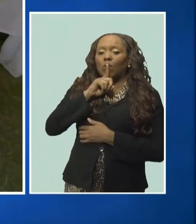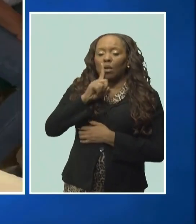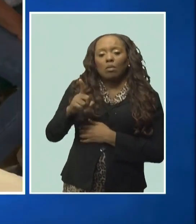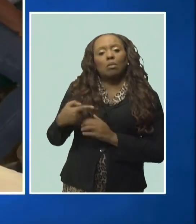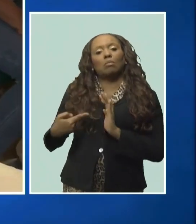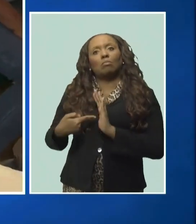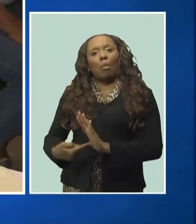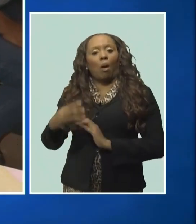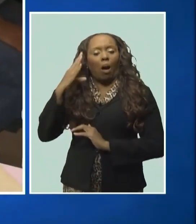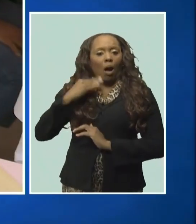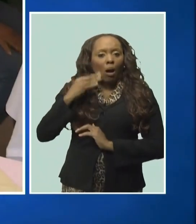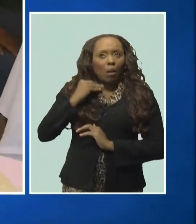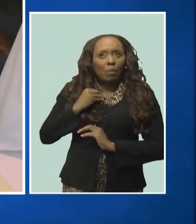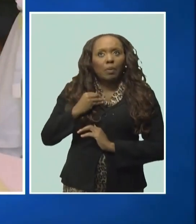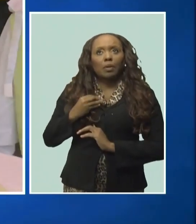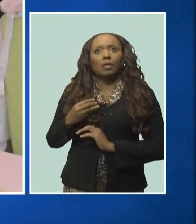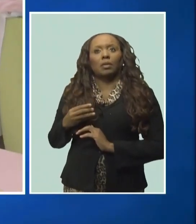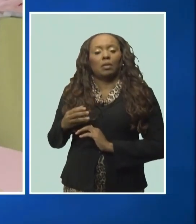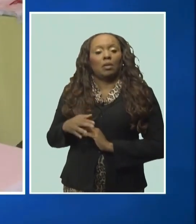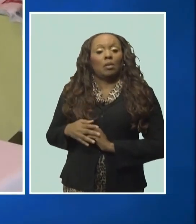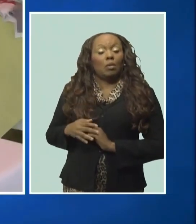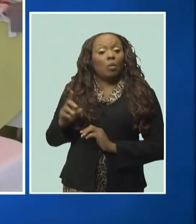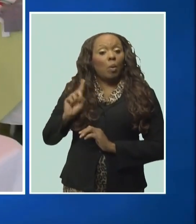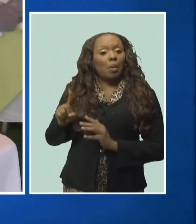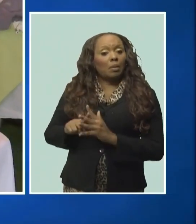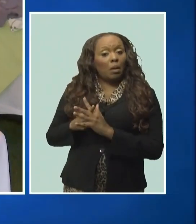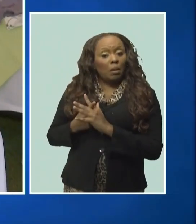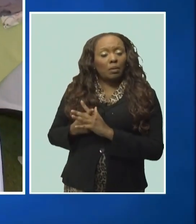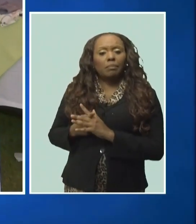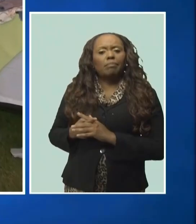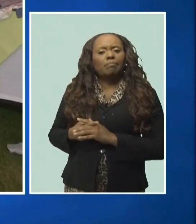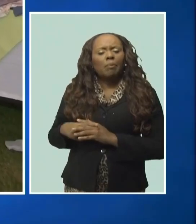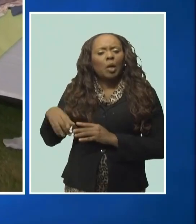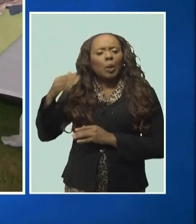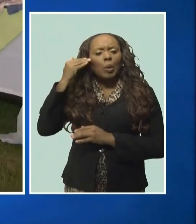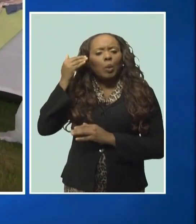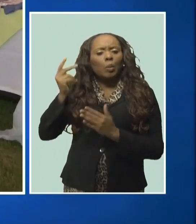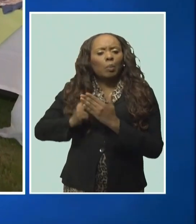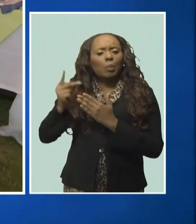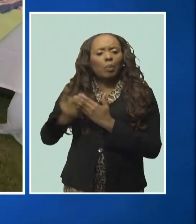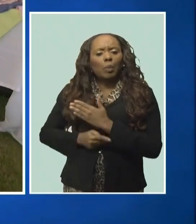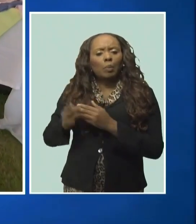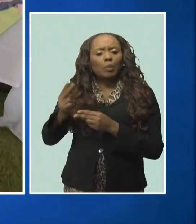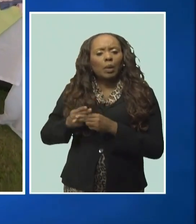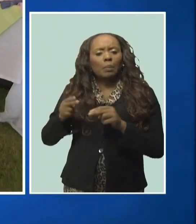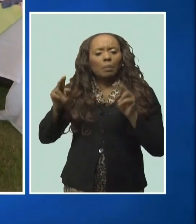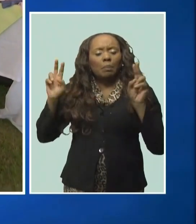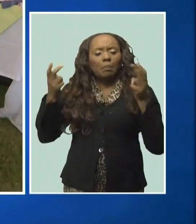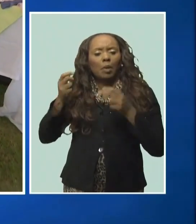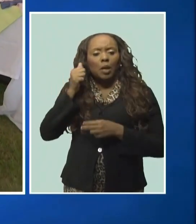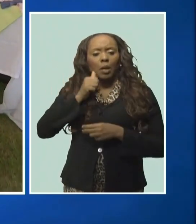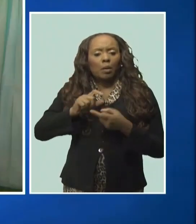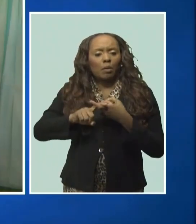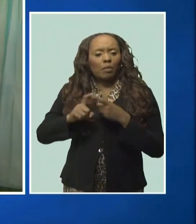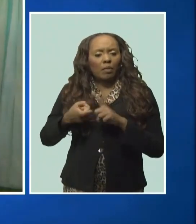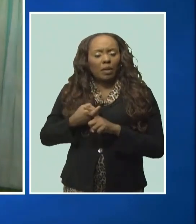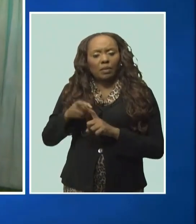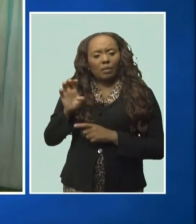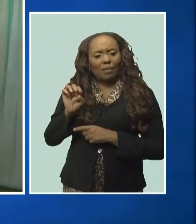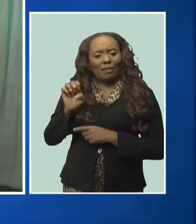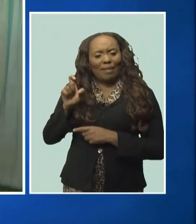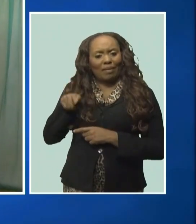the clients garnered at Girlfriends Expo earlier this year and came at the right time. So we are extremely pleased that we have